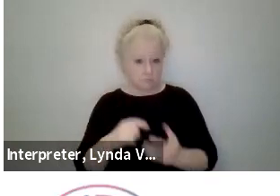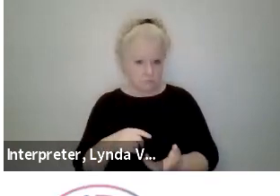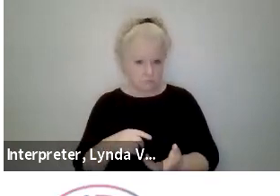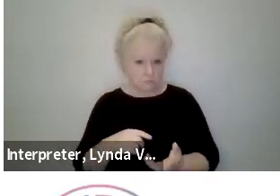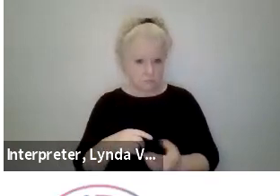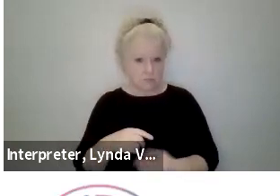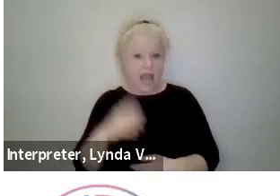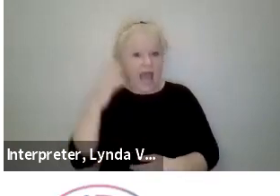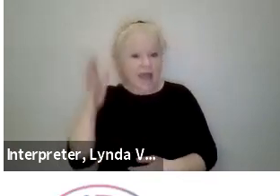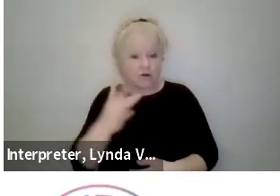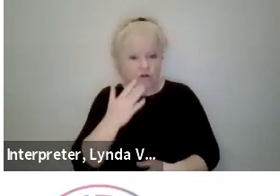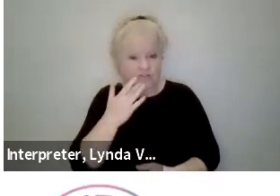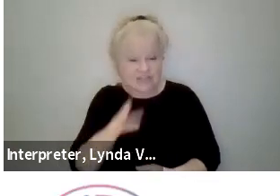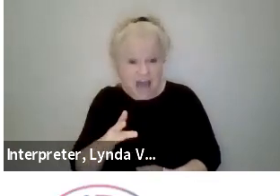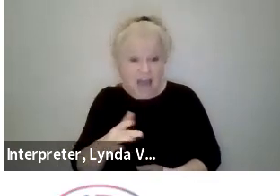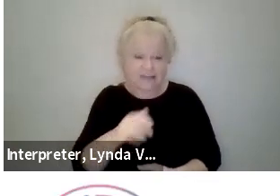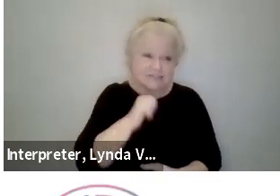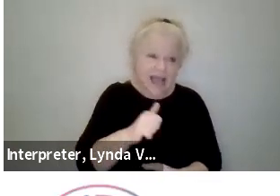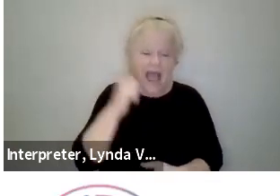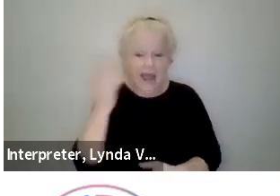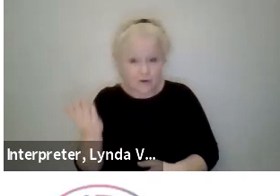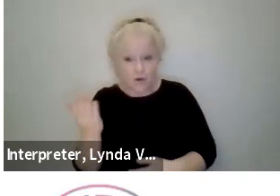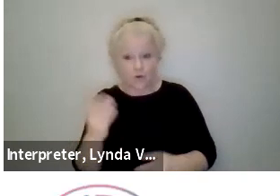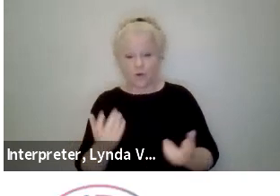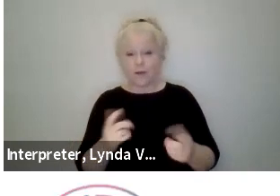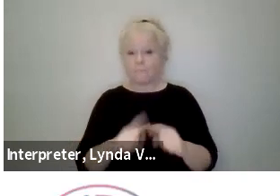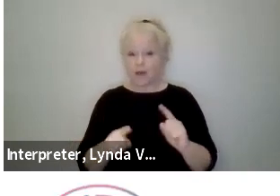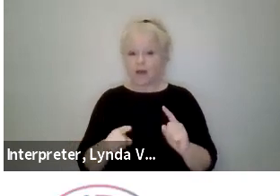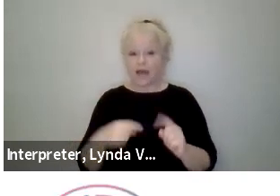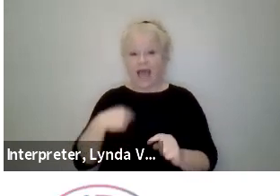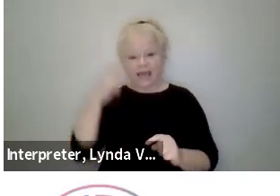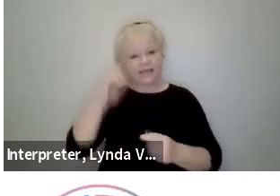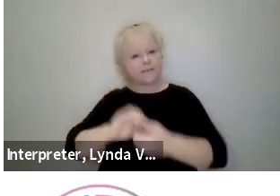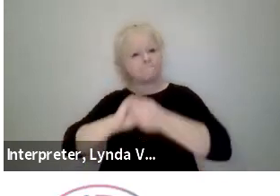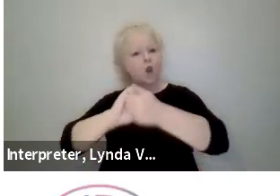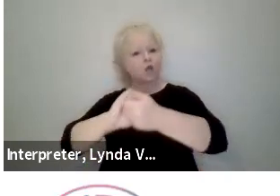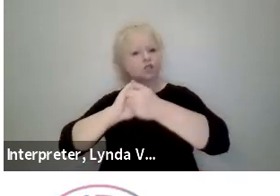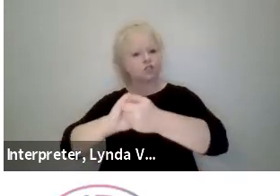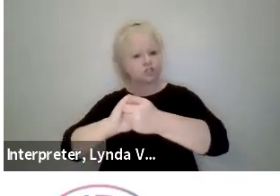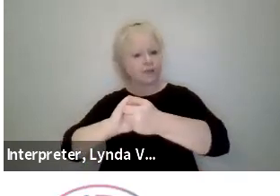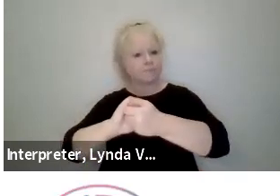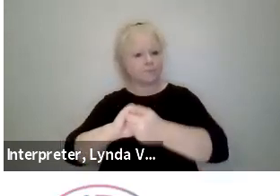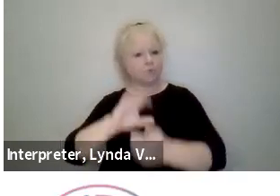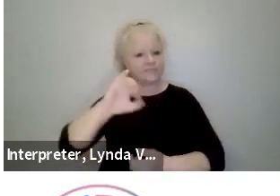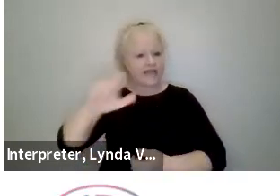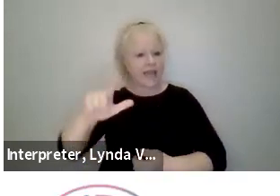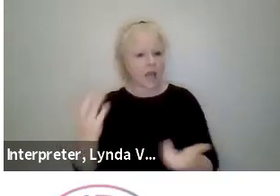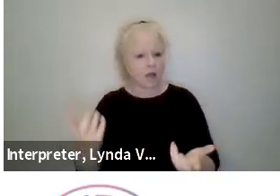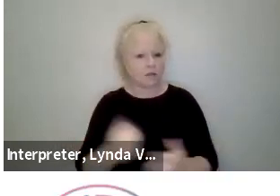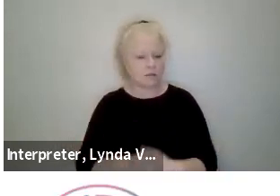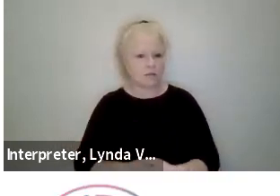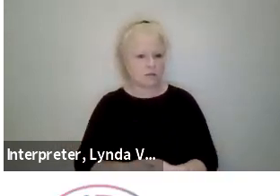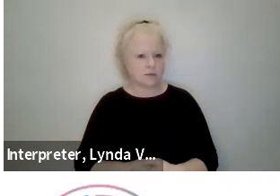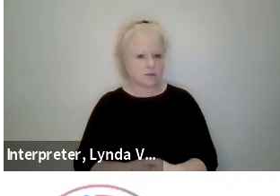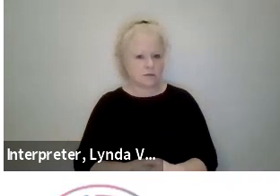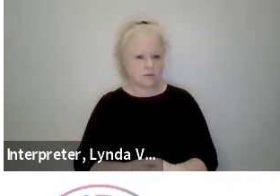pure luck. I think it's more of, you know, the partnership we have with the IORC or CIL now